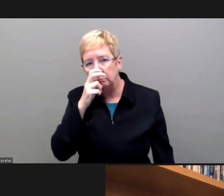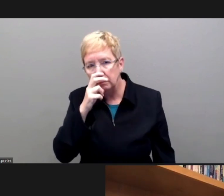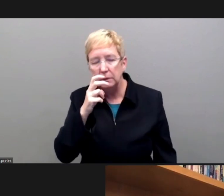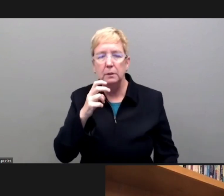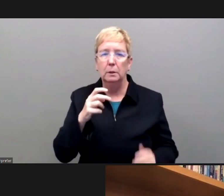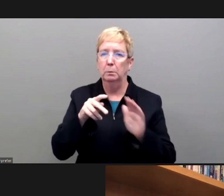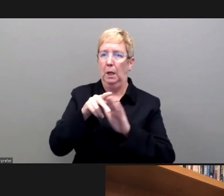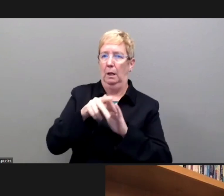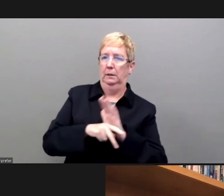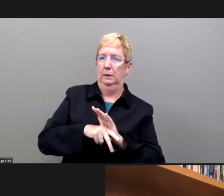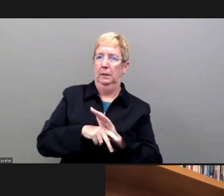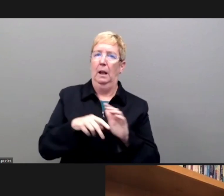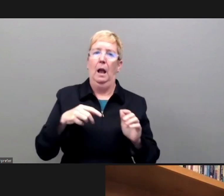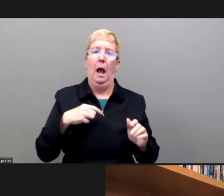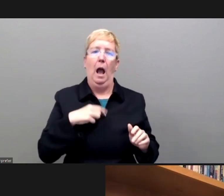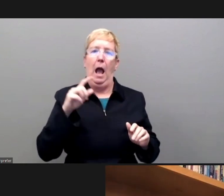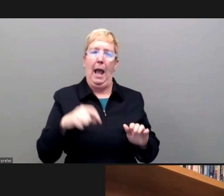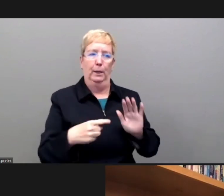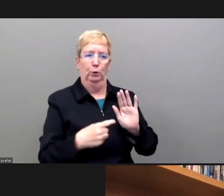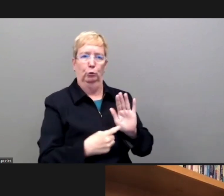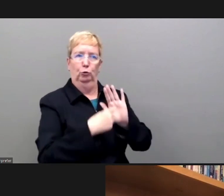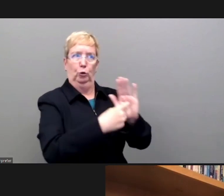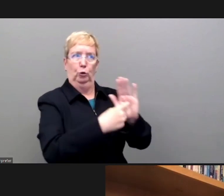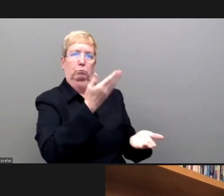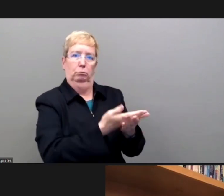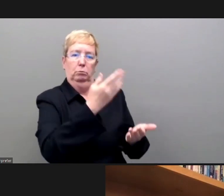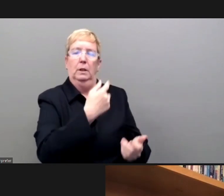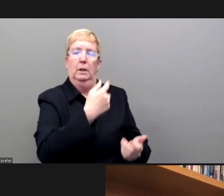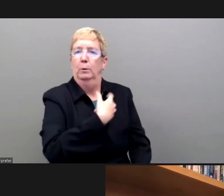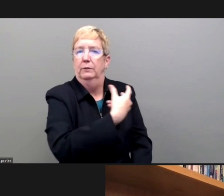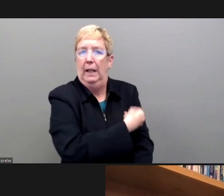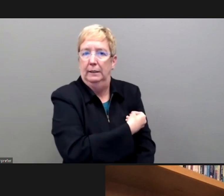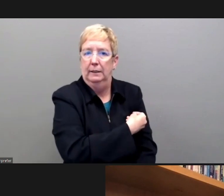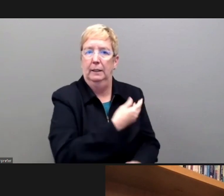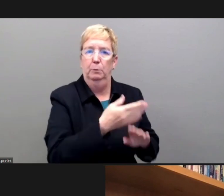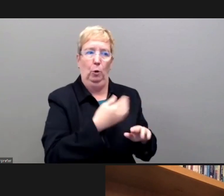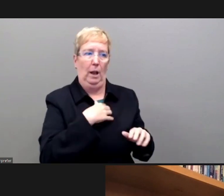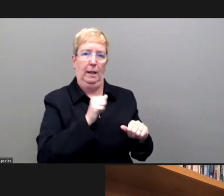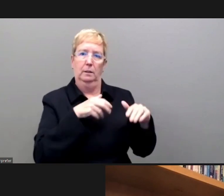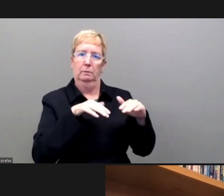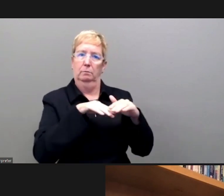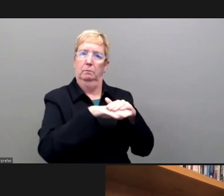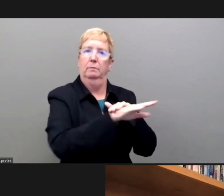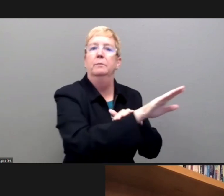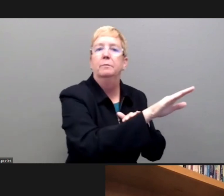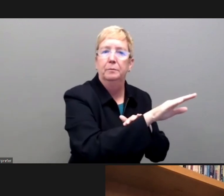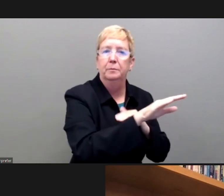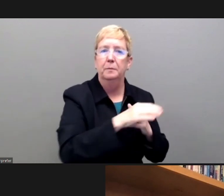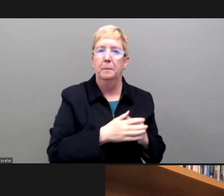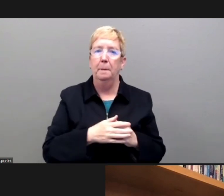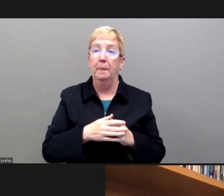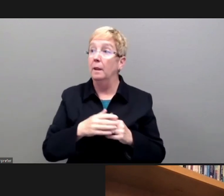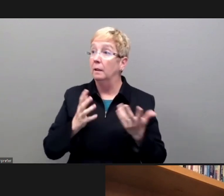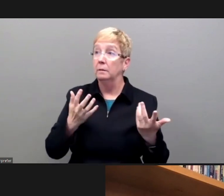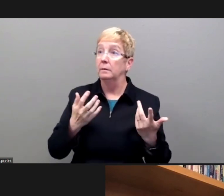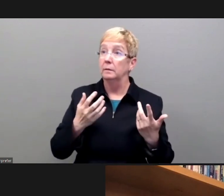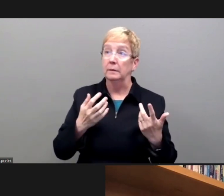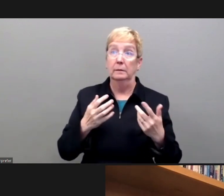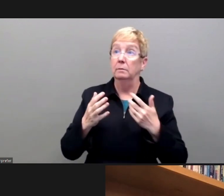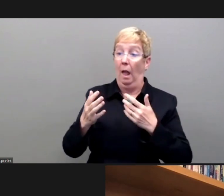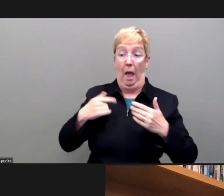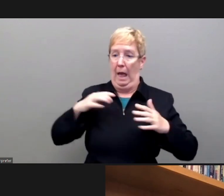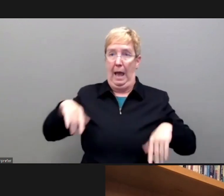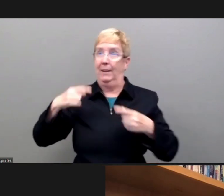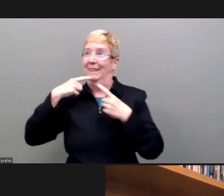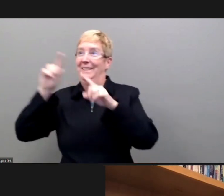required to show my proof of vaccination, and I was required, without today's mask requirements, to be in a